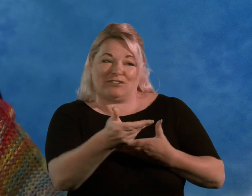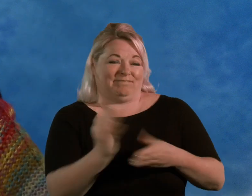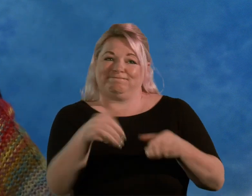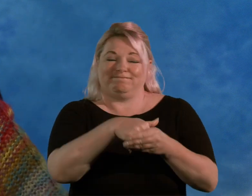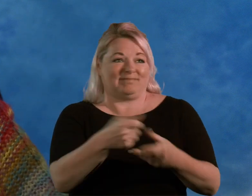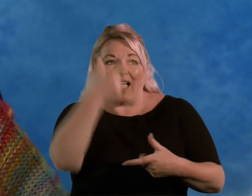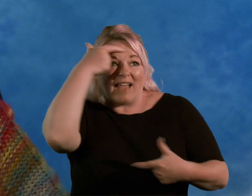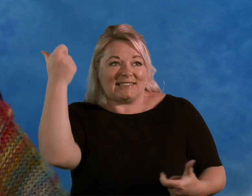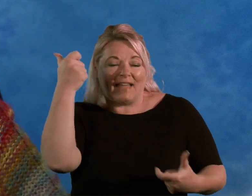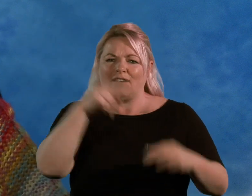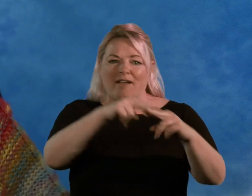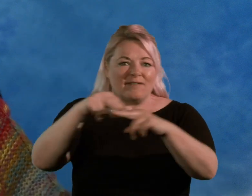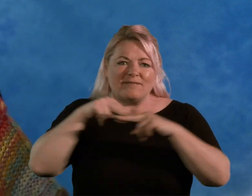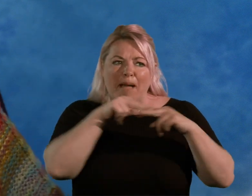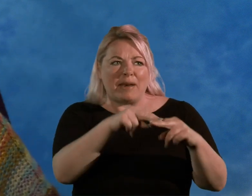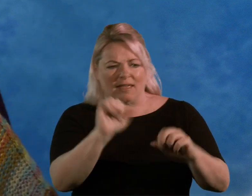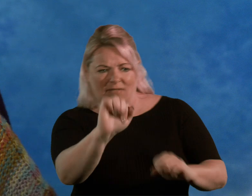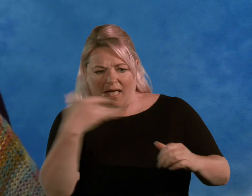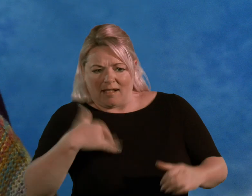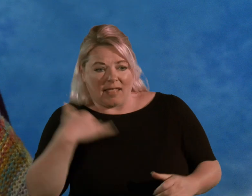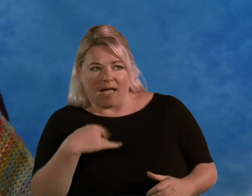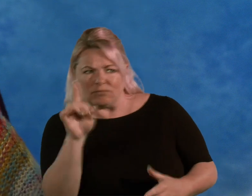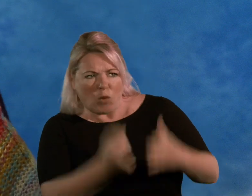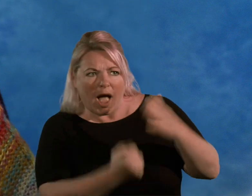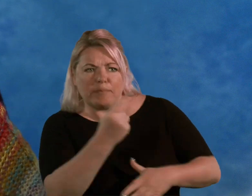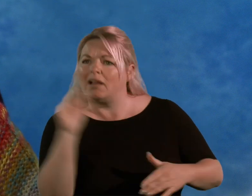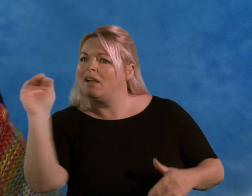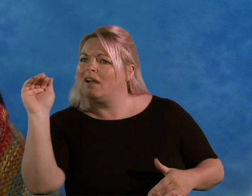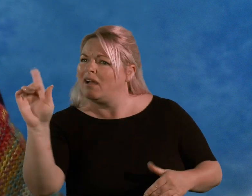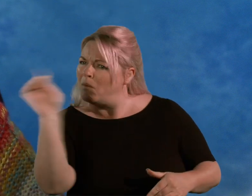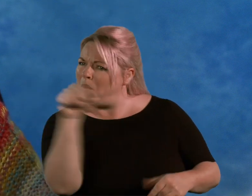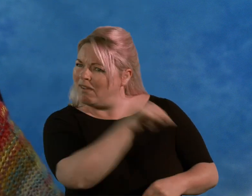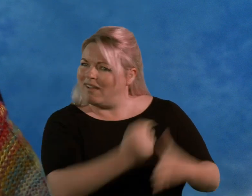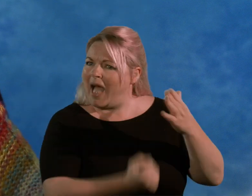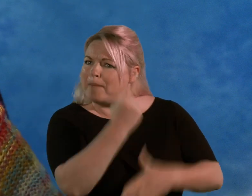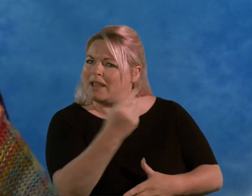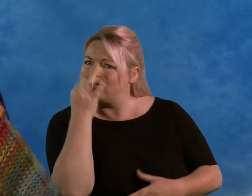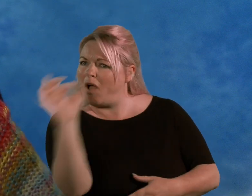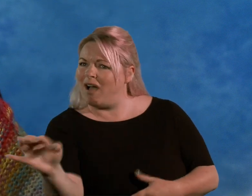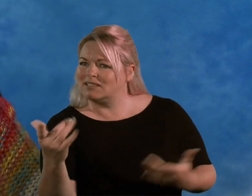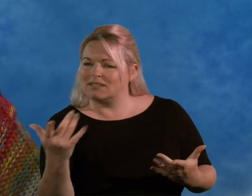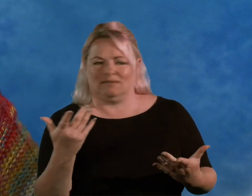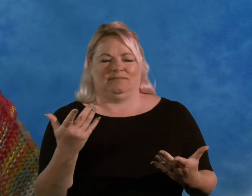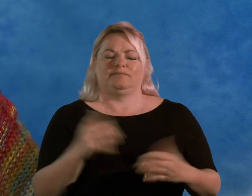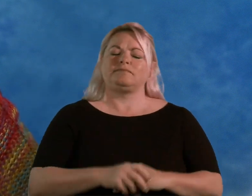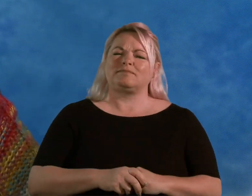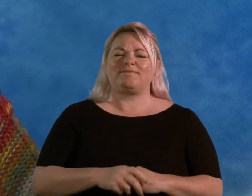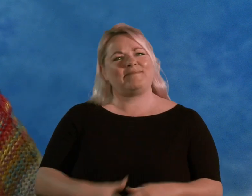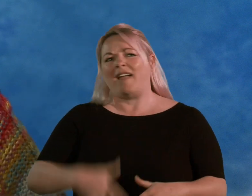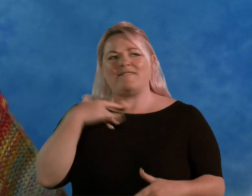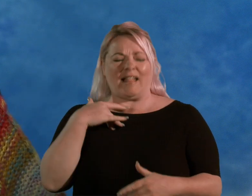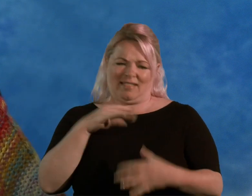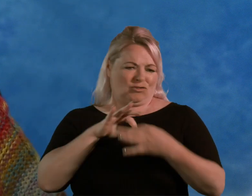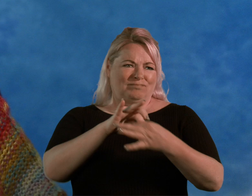all and not knowing what family members were doing with their lives. I had to ask somebody afterwards what was happening. I've just